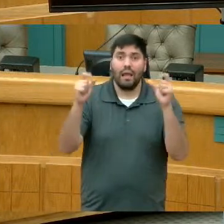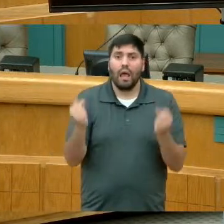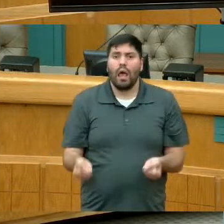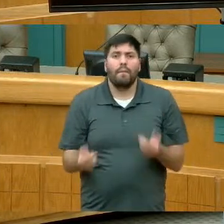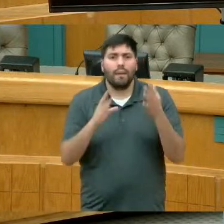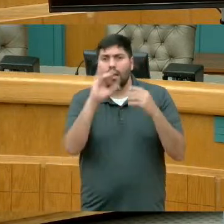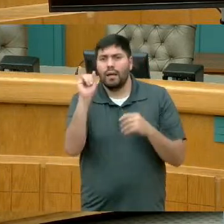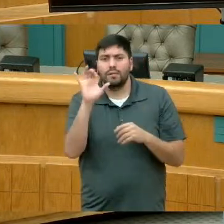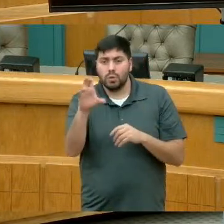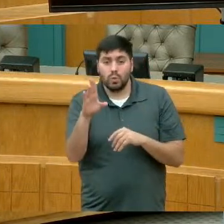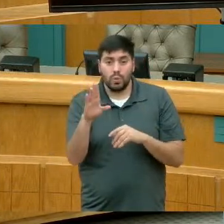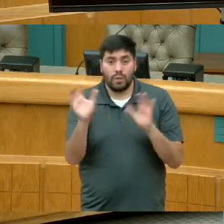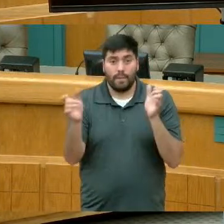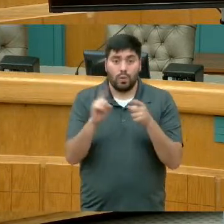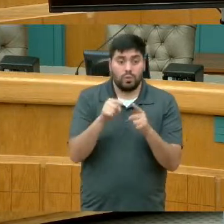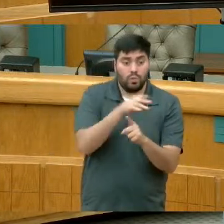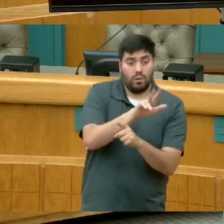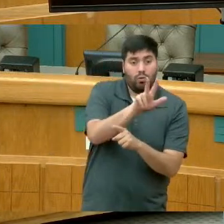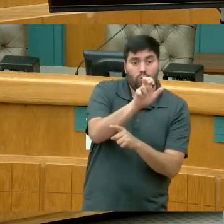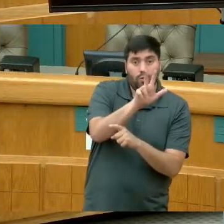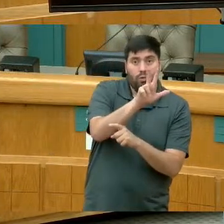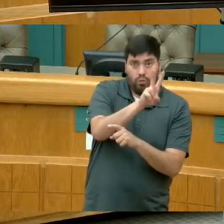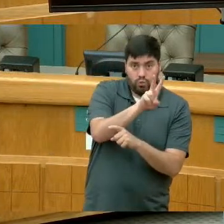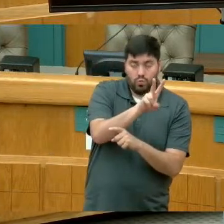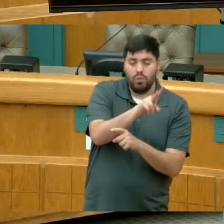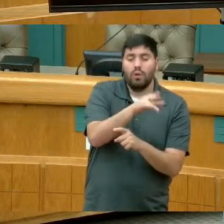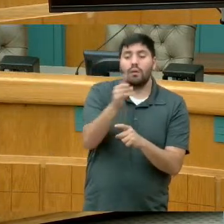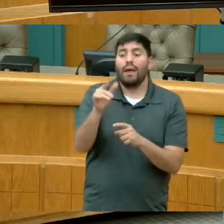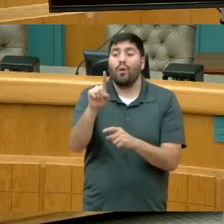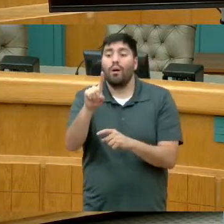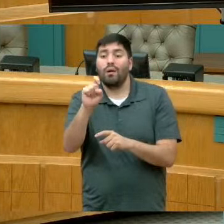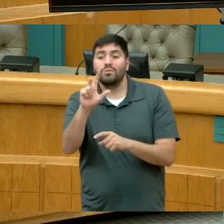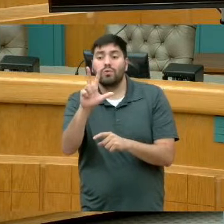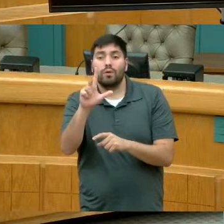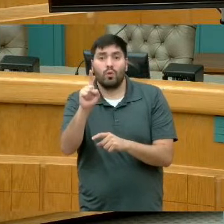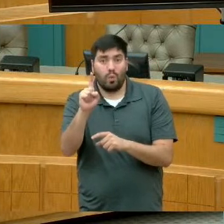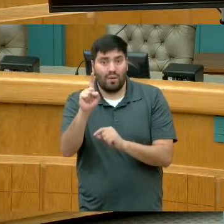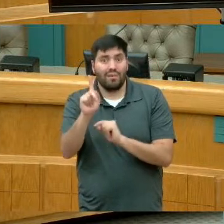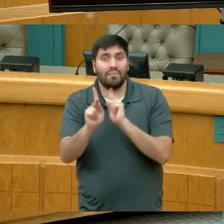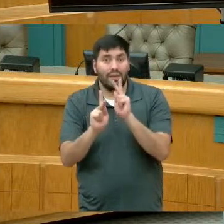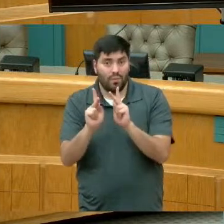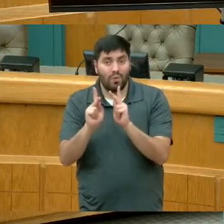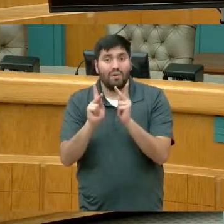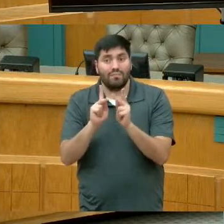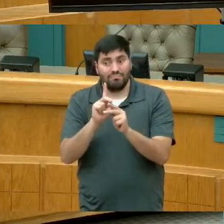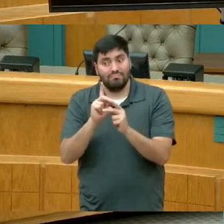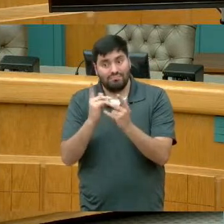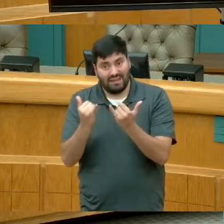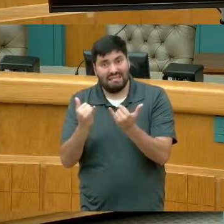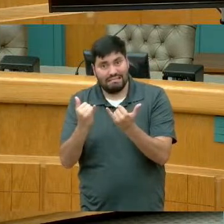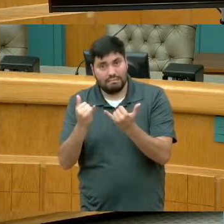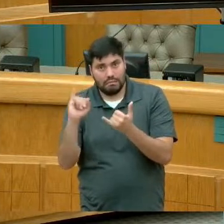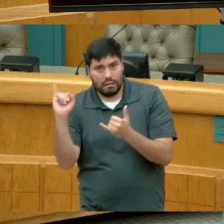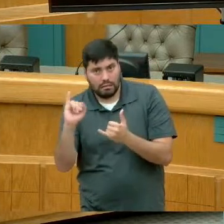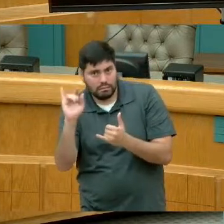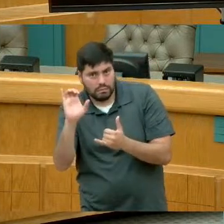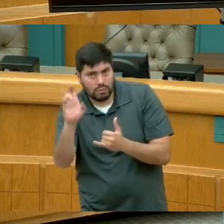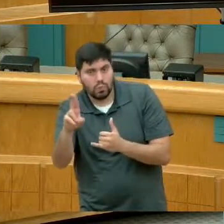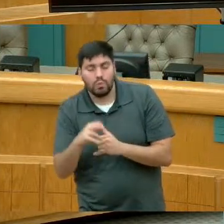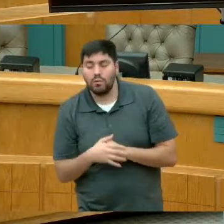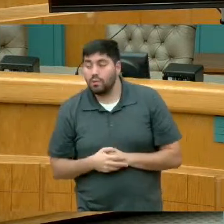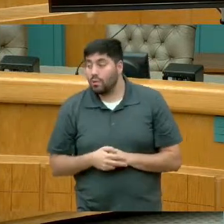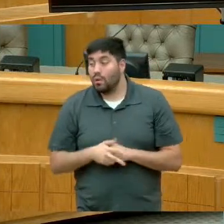the ICU. So from the slide previous, the 332, 131 of them are actually in the